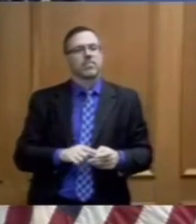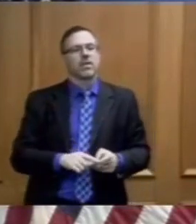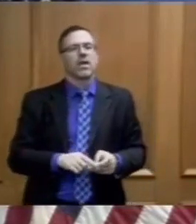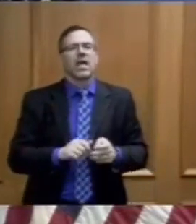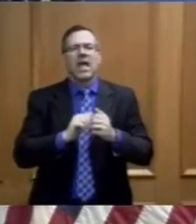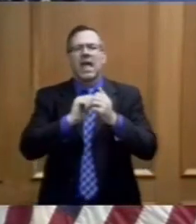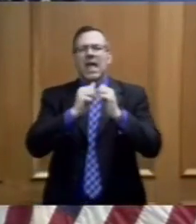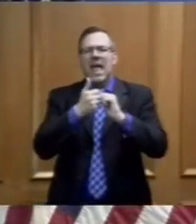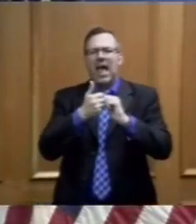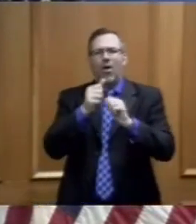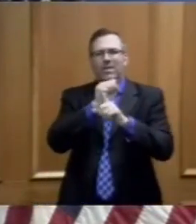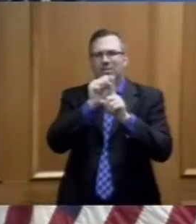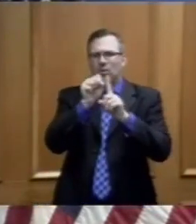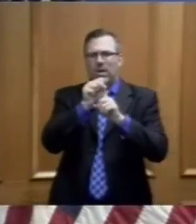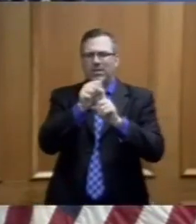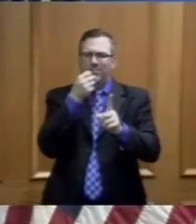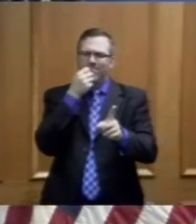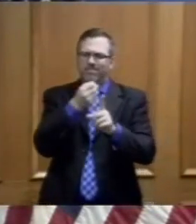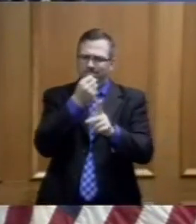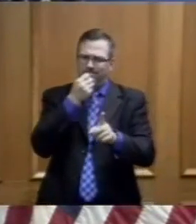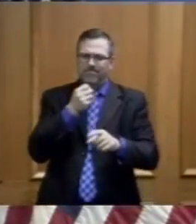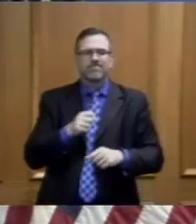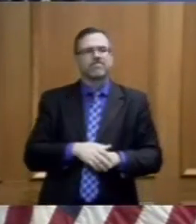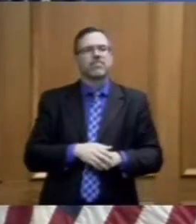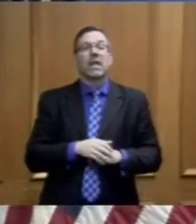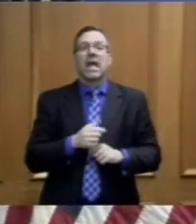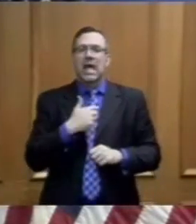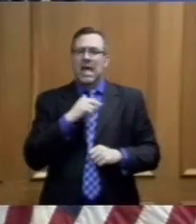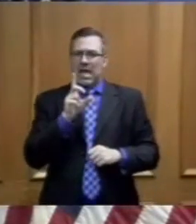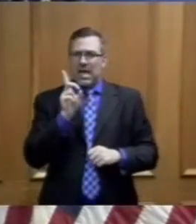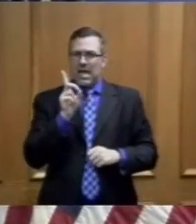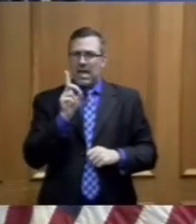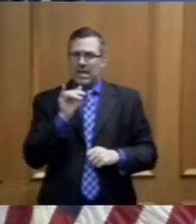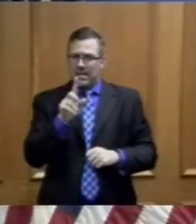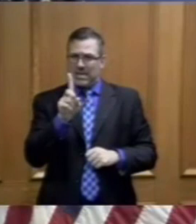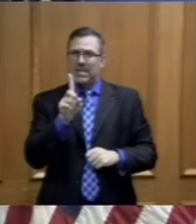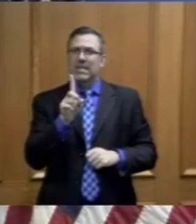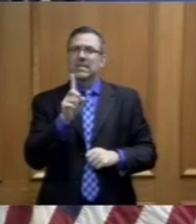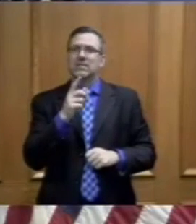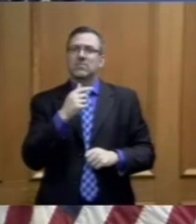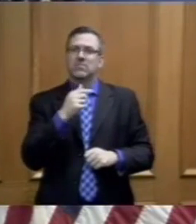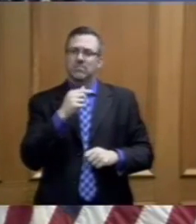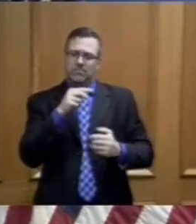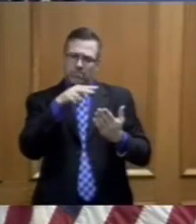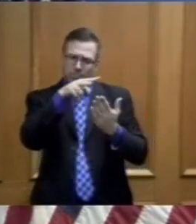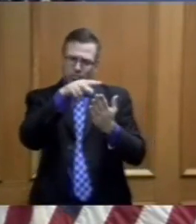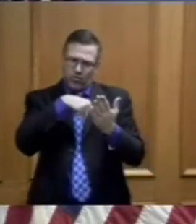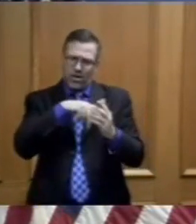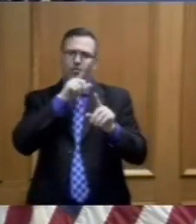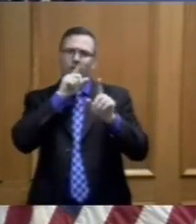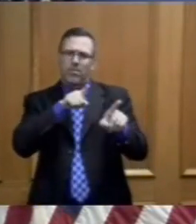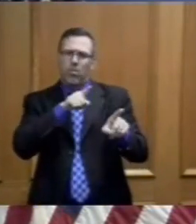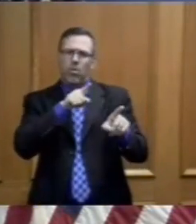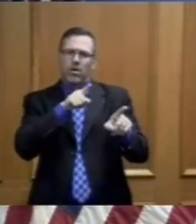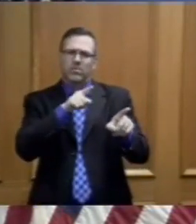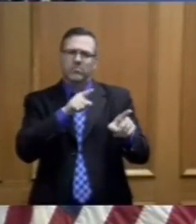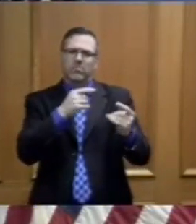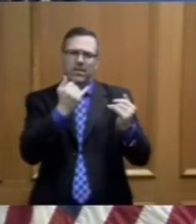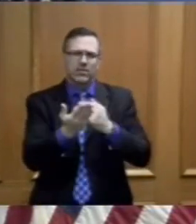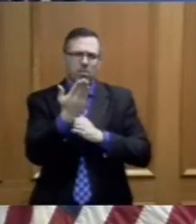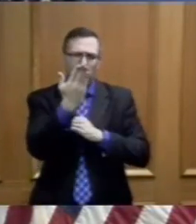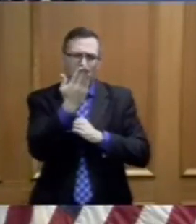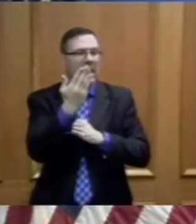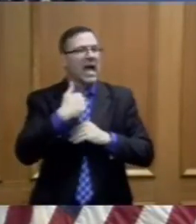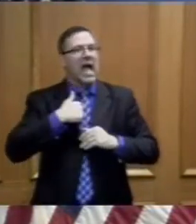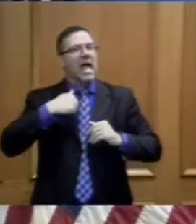situation unfolded, I did get a preliminary summary of the events this morning. Haven't yet been able to drill down into